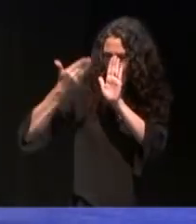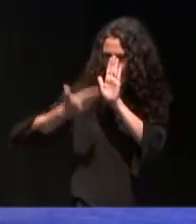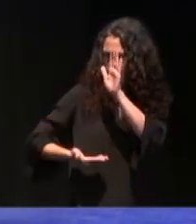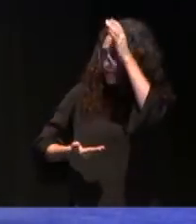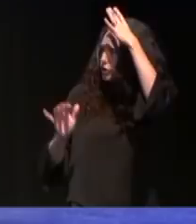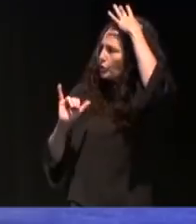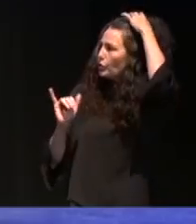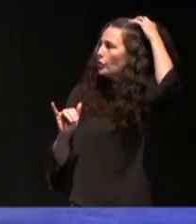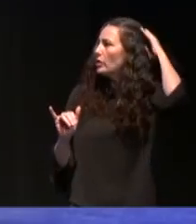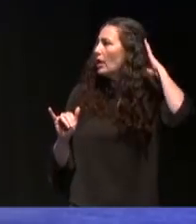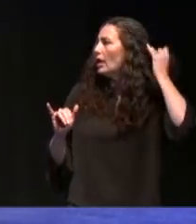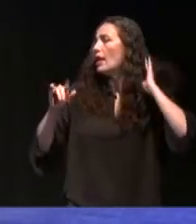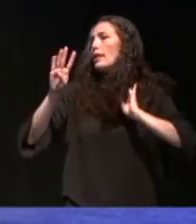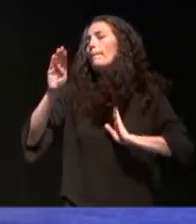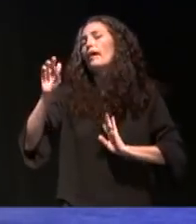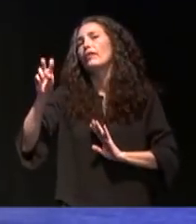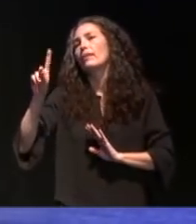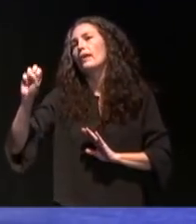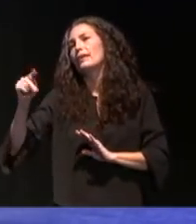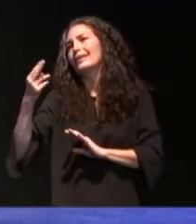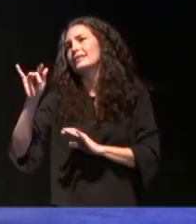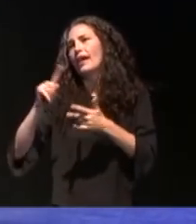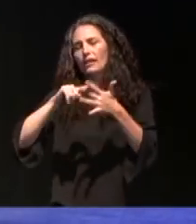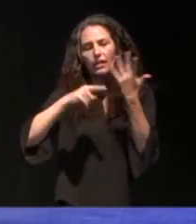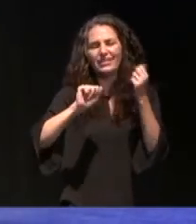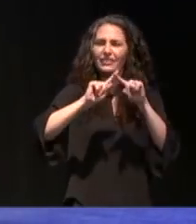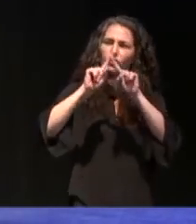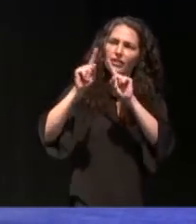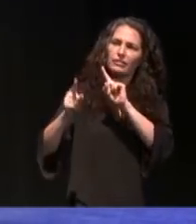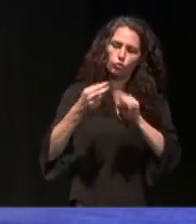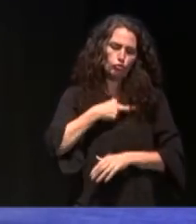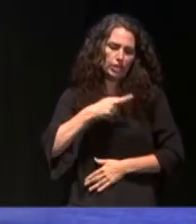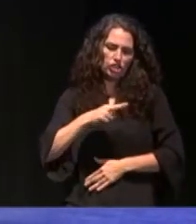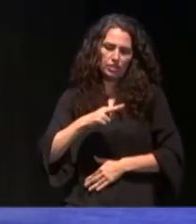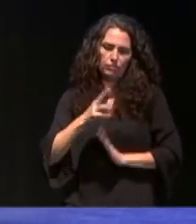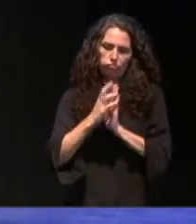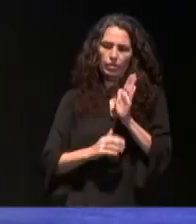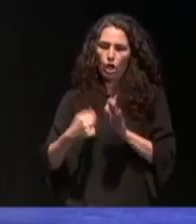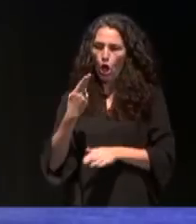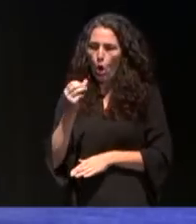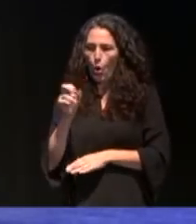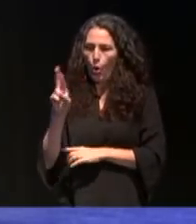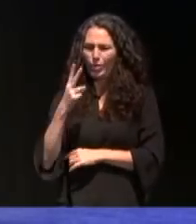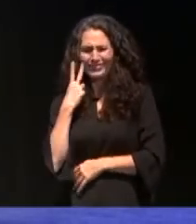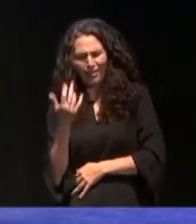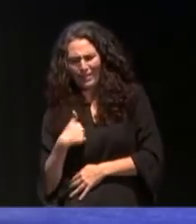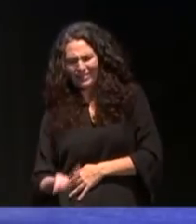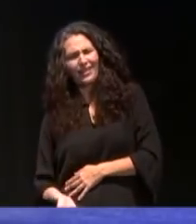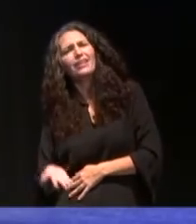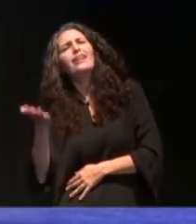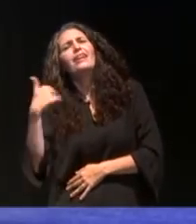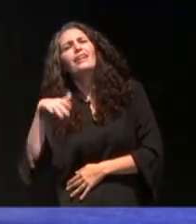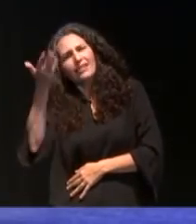was the Bhagavad Gita and the Dhammapada. And they were standing there, and Homer saw me in the back, and he said, he